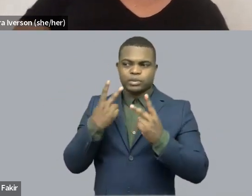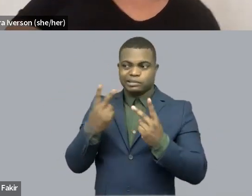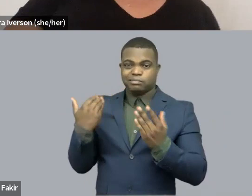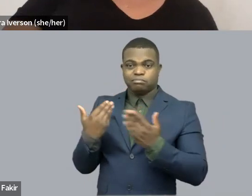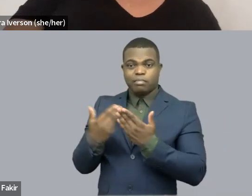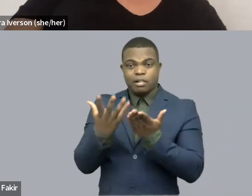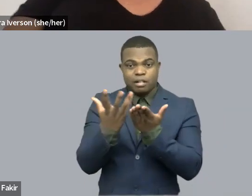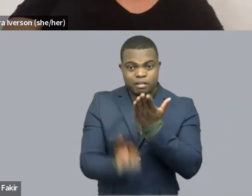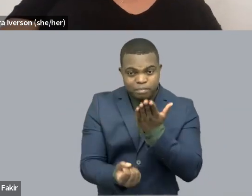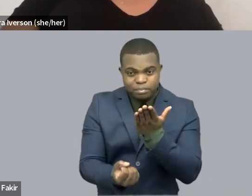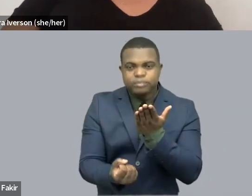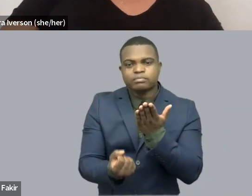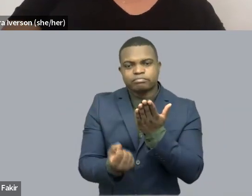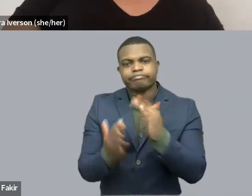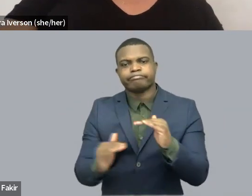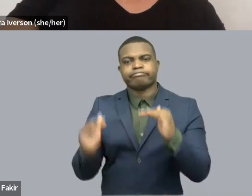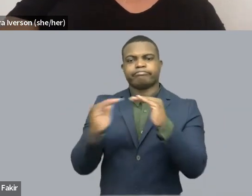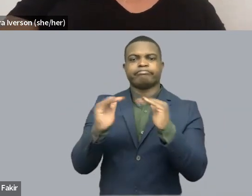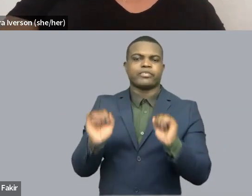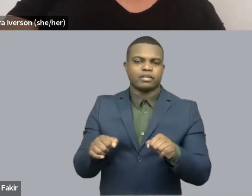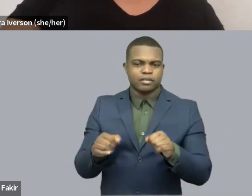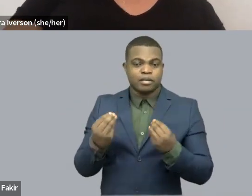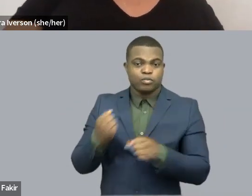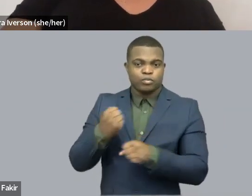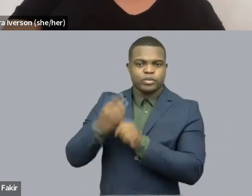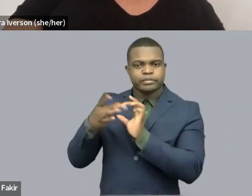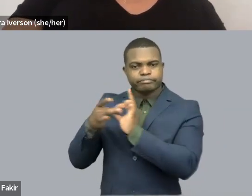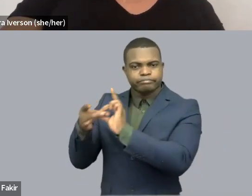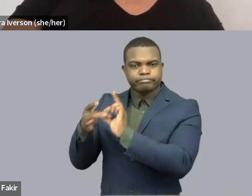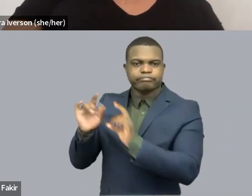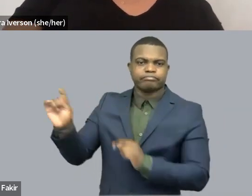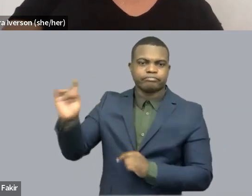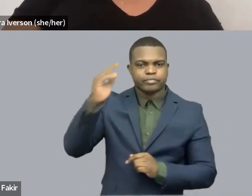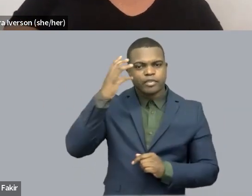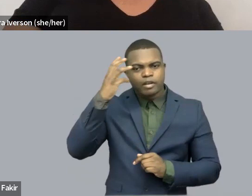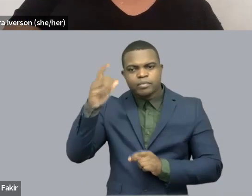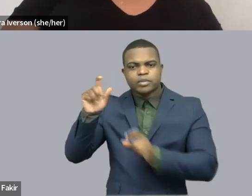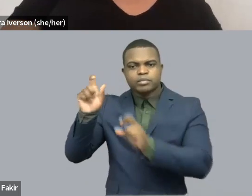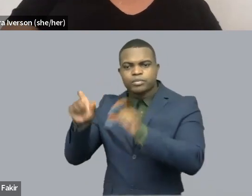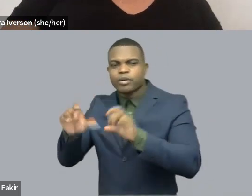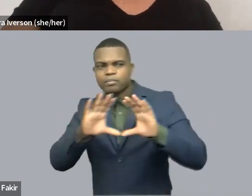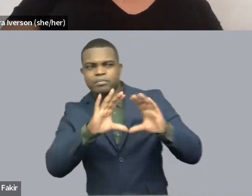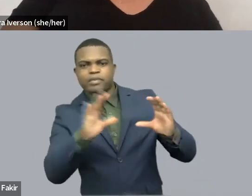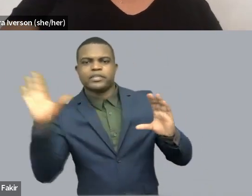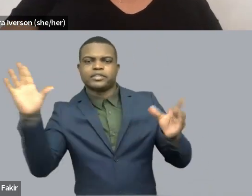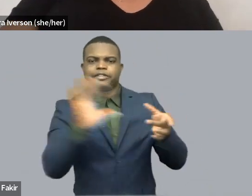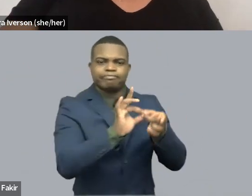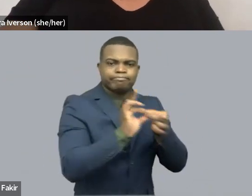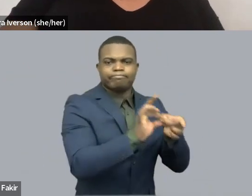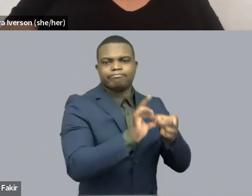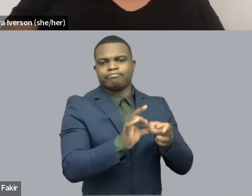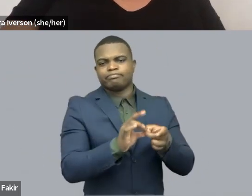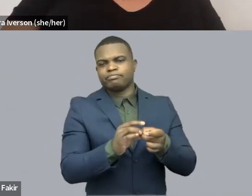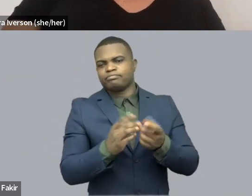private sector actors, basically, to give a little bit more meaning of what's happening